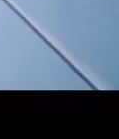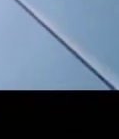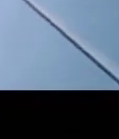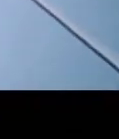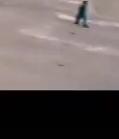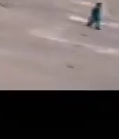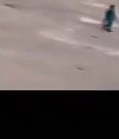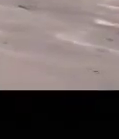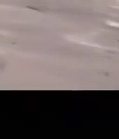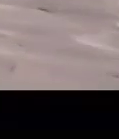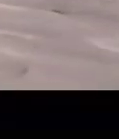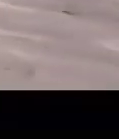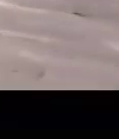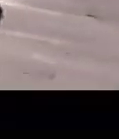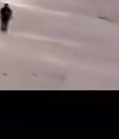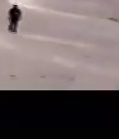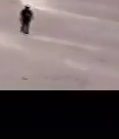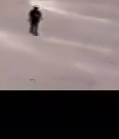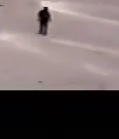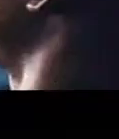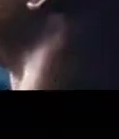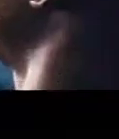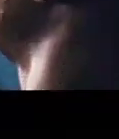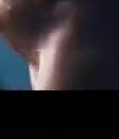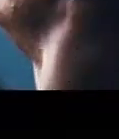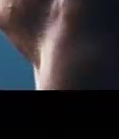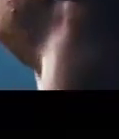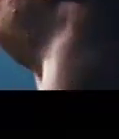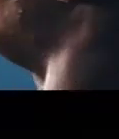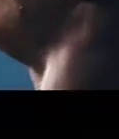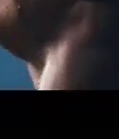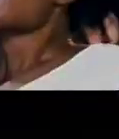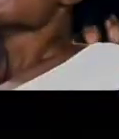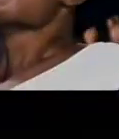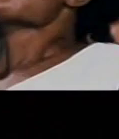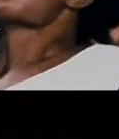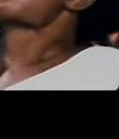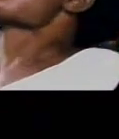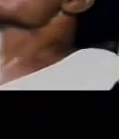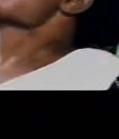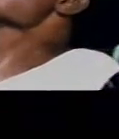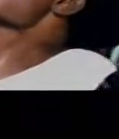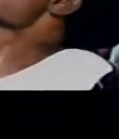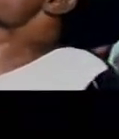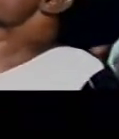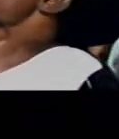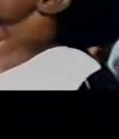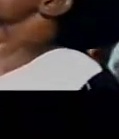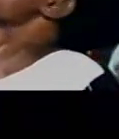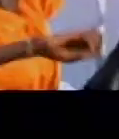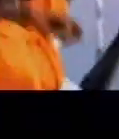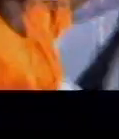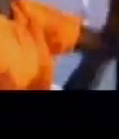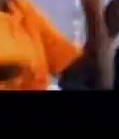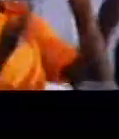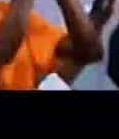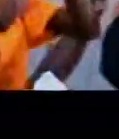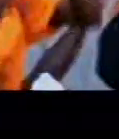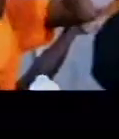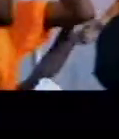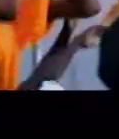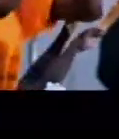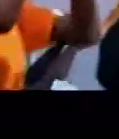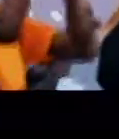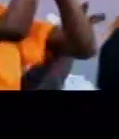she sings, and with the strength of a father, the love of a mother, energy of